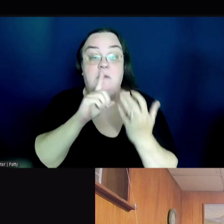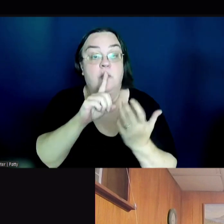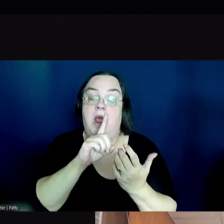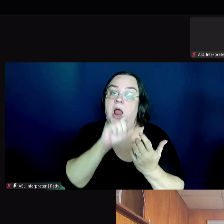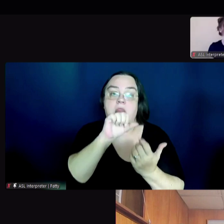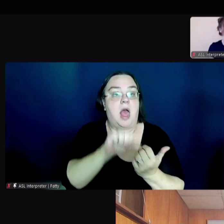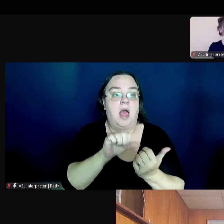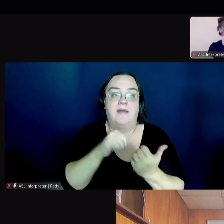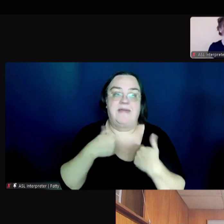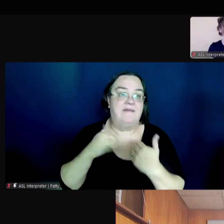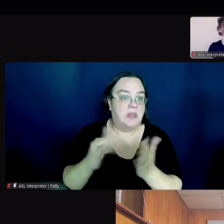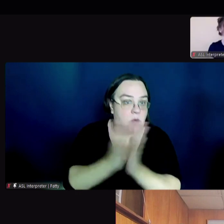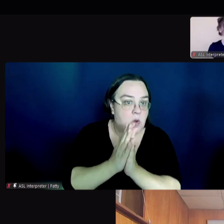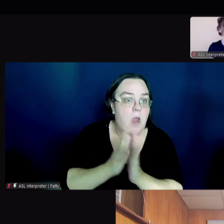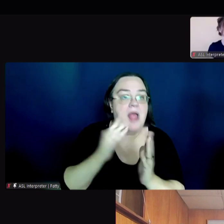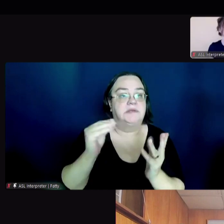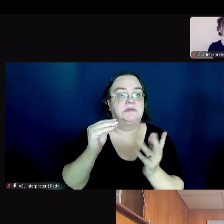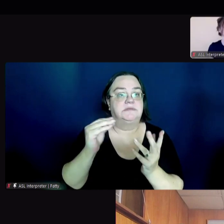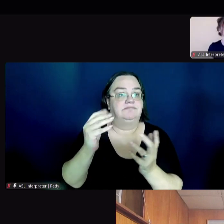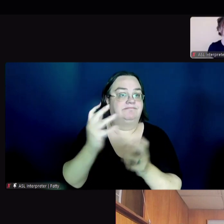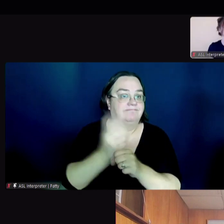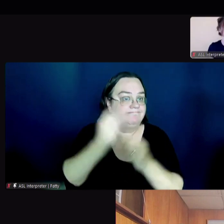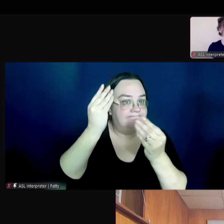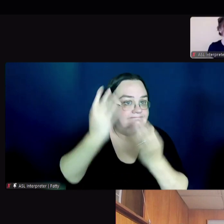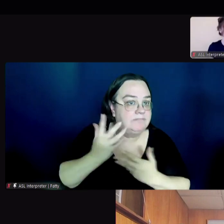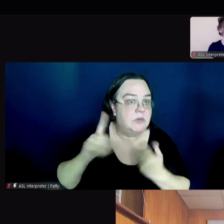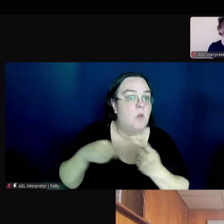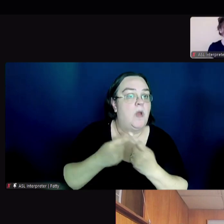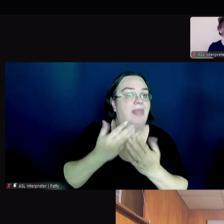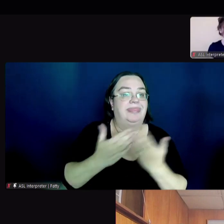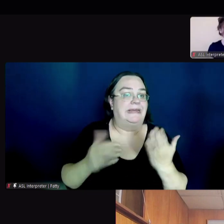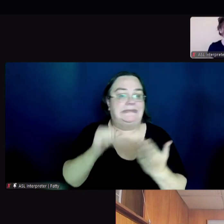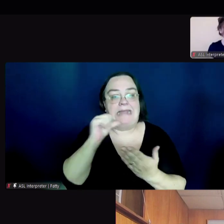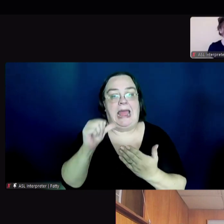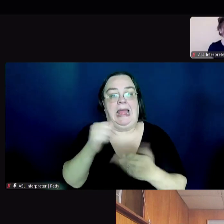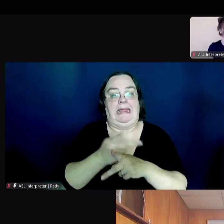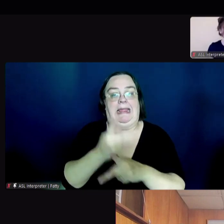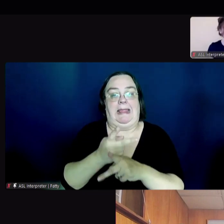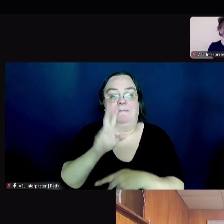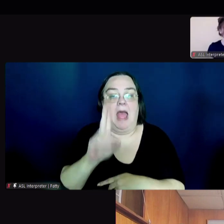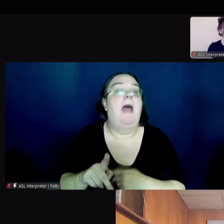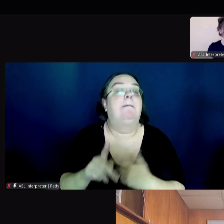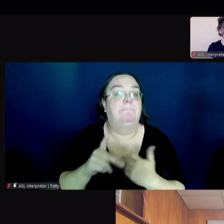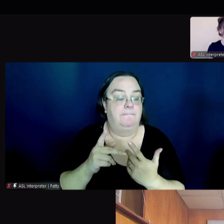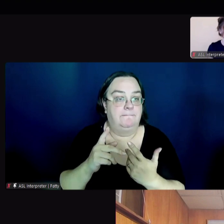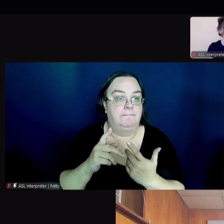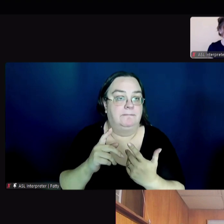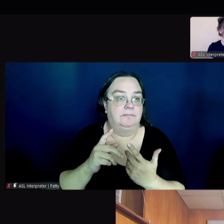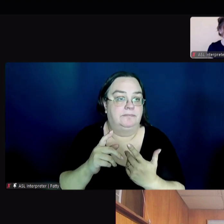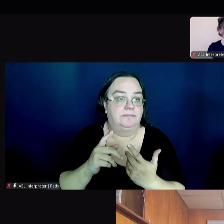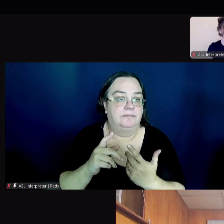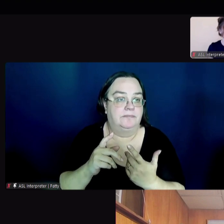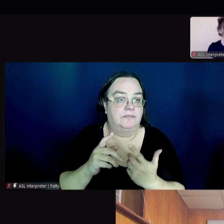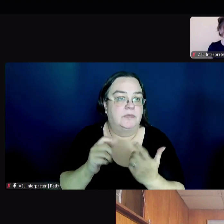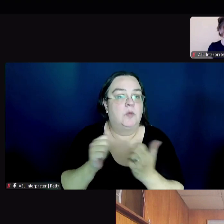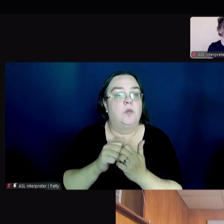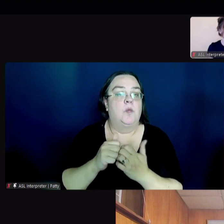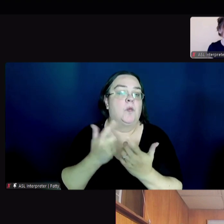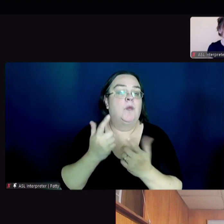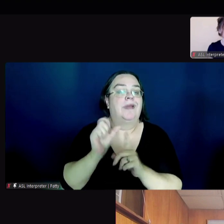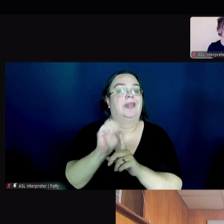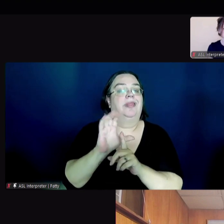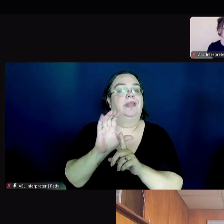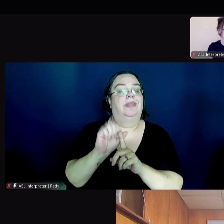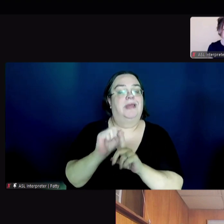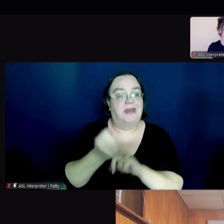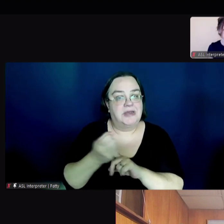and being informed when things aren't kept up to the conditions they should be in. Obviously,